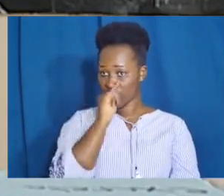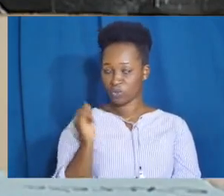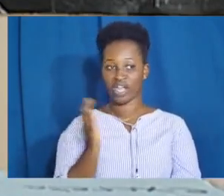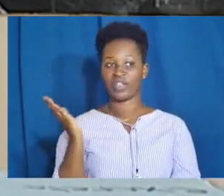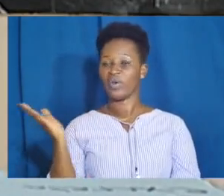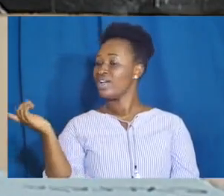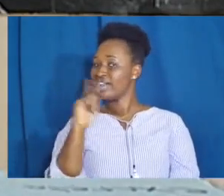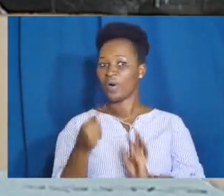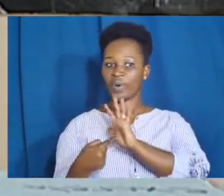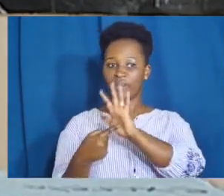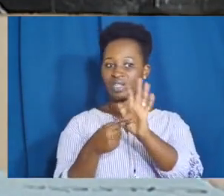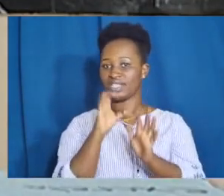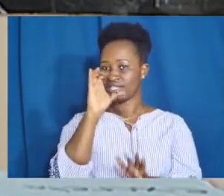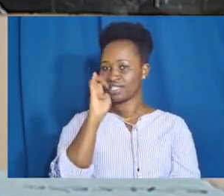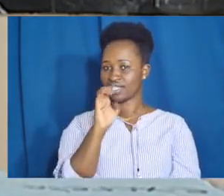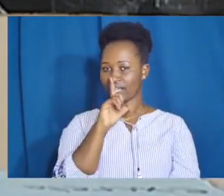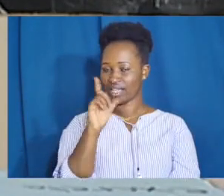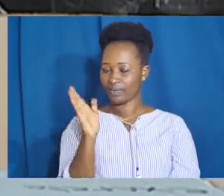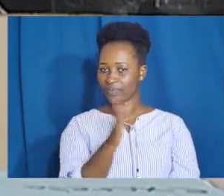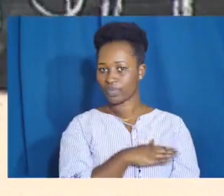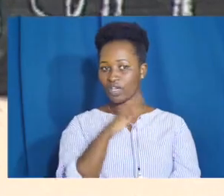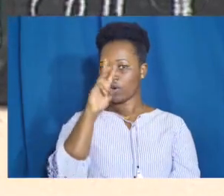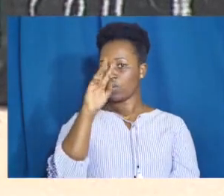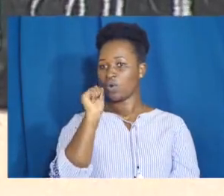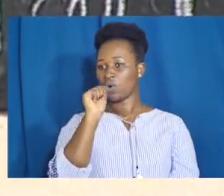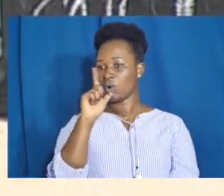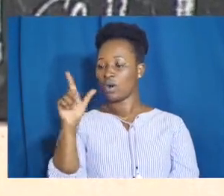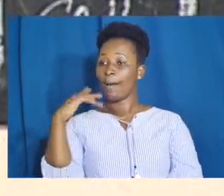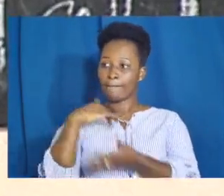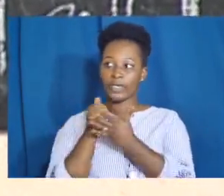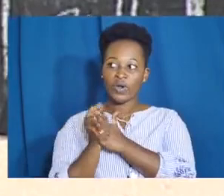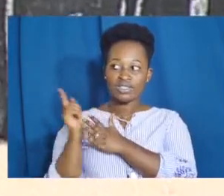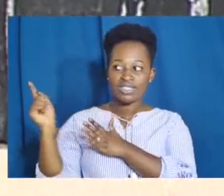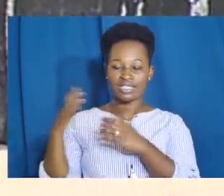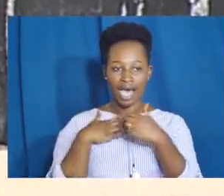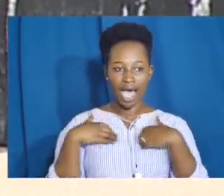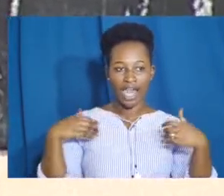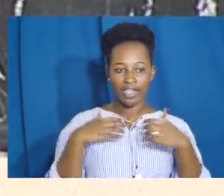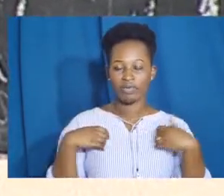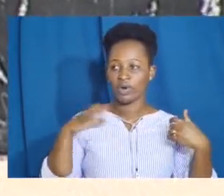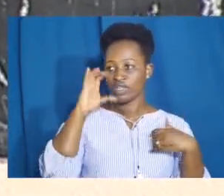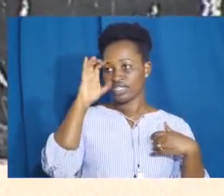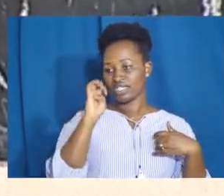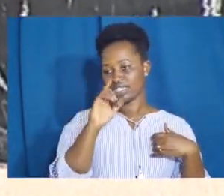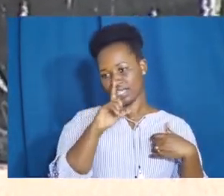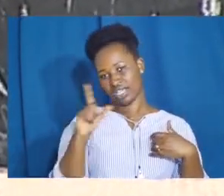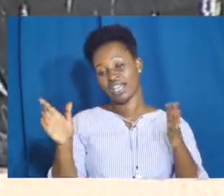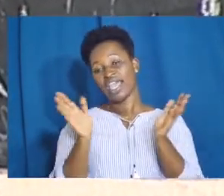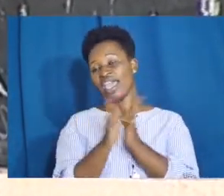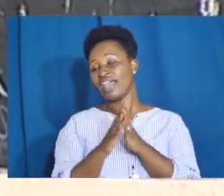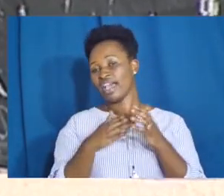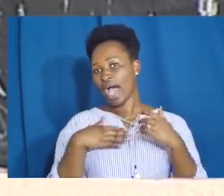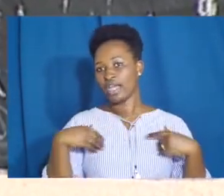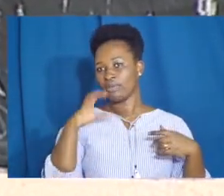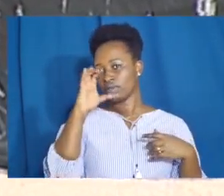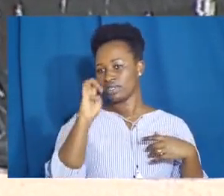I didn't show you the cell wall, because this is an example of animal cell, and animal cells don't